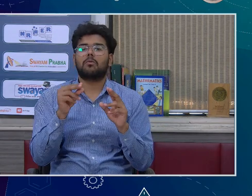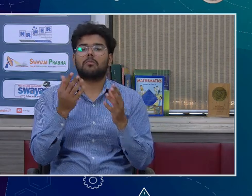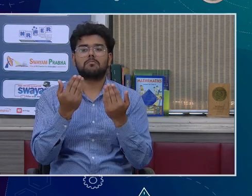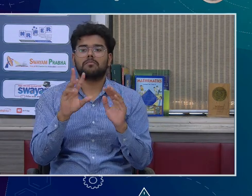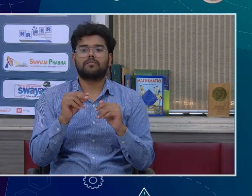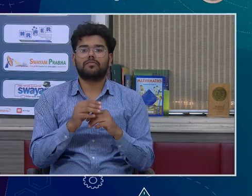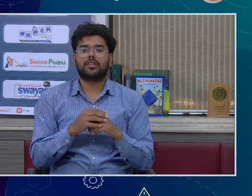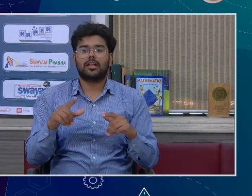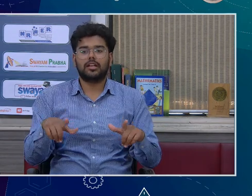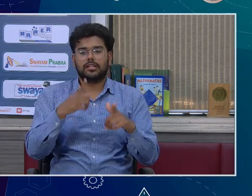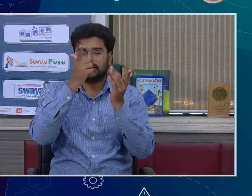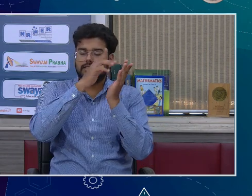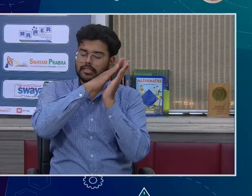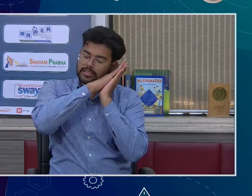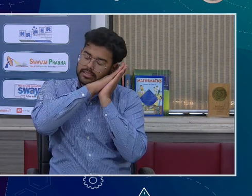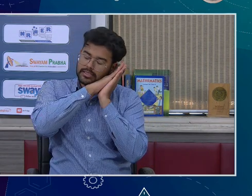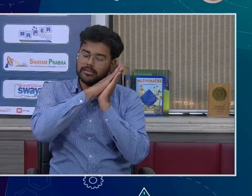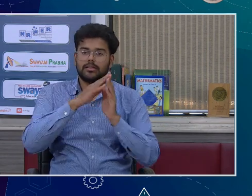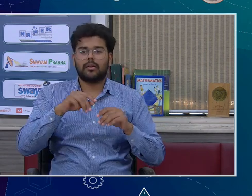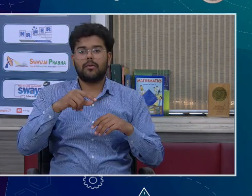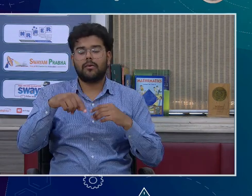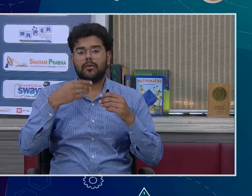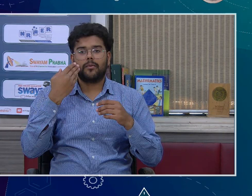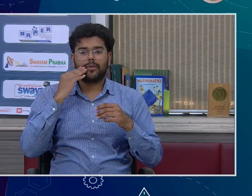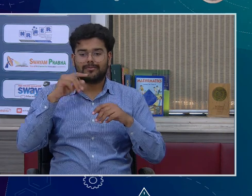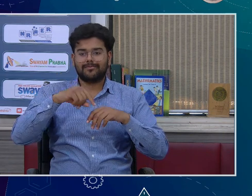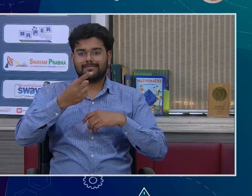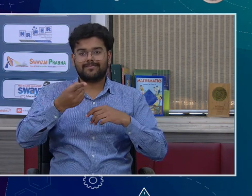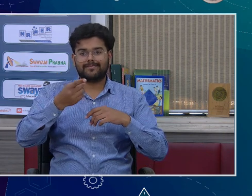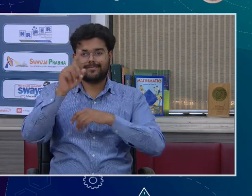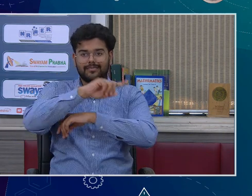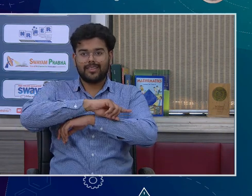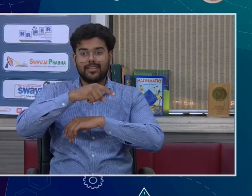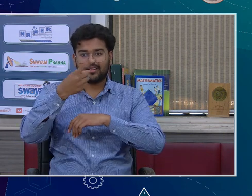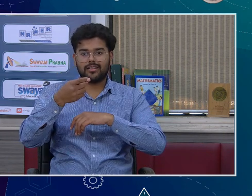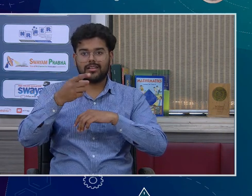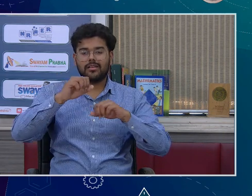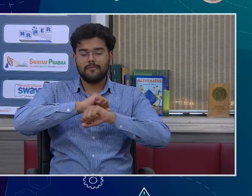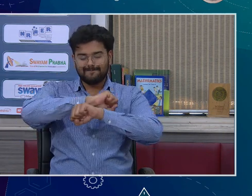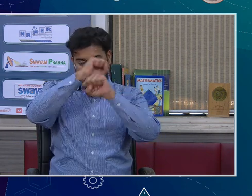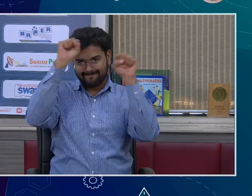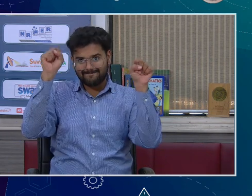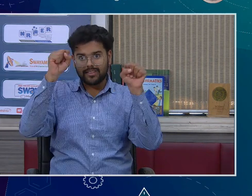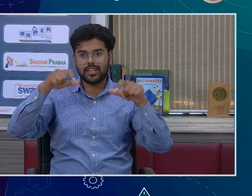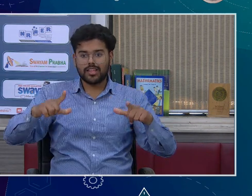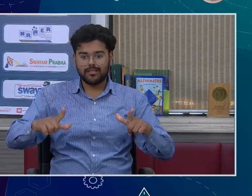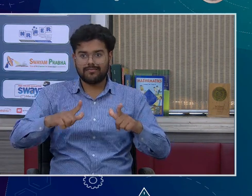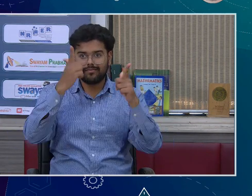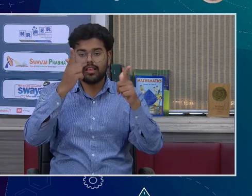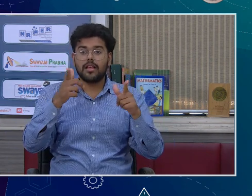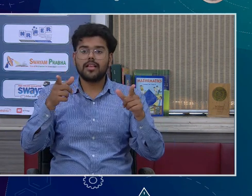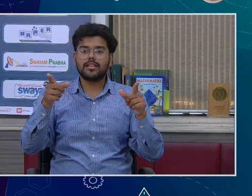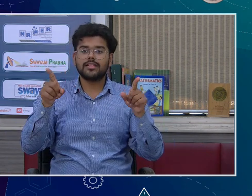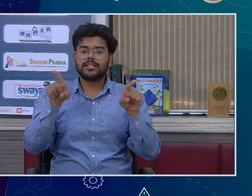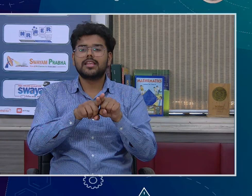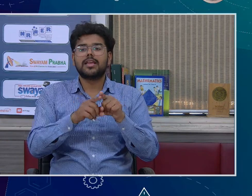sleep. Aur agle din when he got up, when he woke up the next morning, it had all its needles back